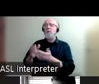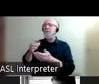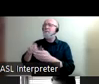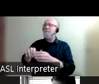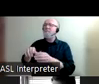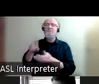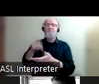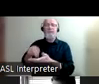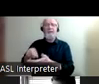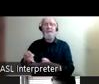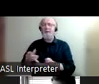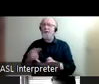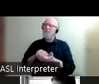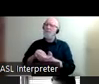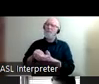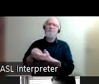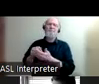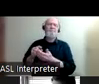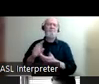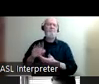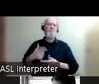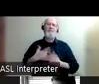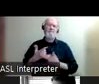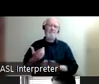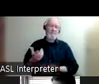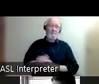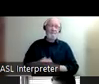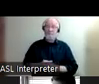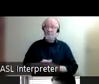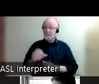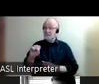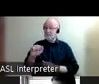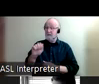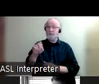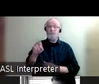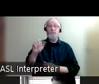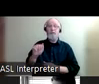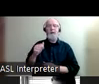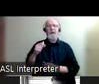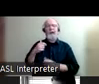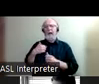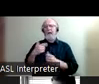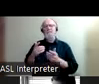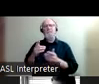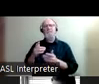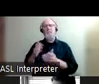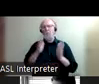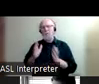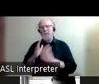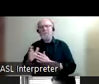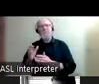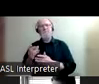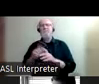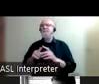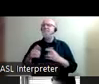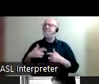lifelong learning. Throughout her career, Sandra has curated diverse collections, organized engaging